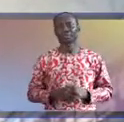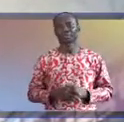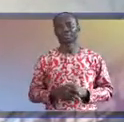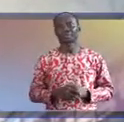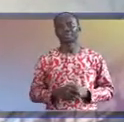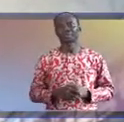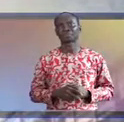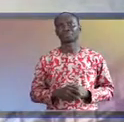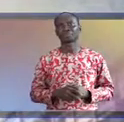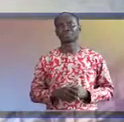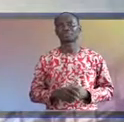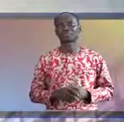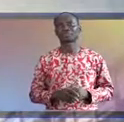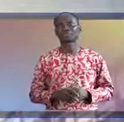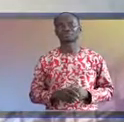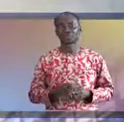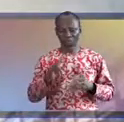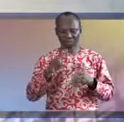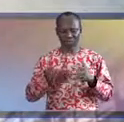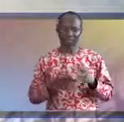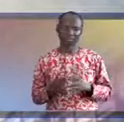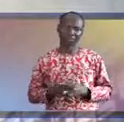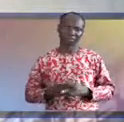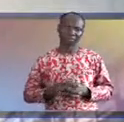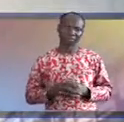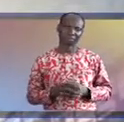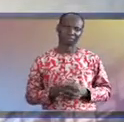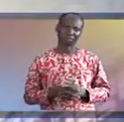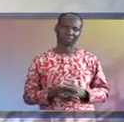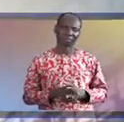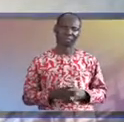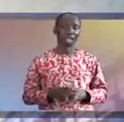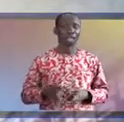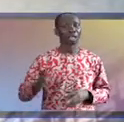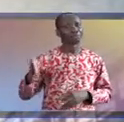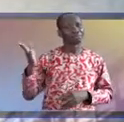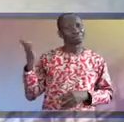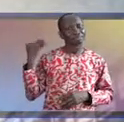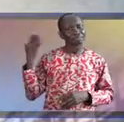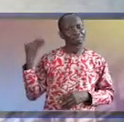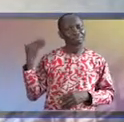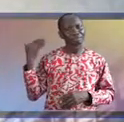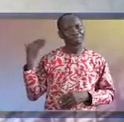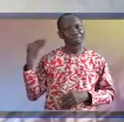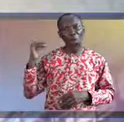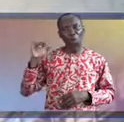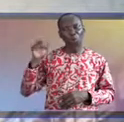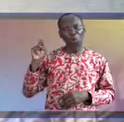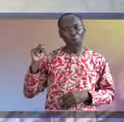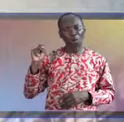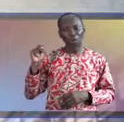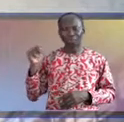read. The Bible says, in those days, John the